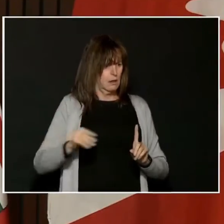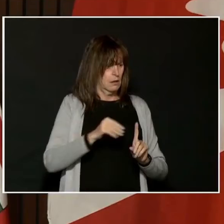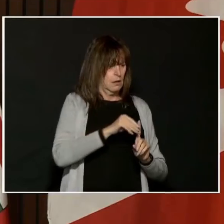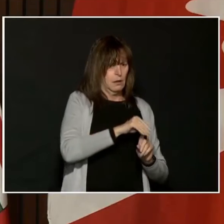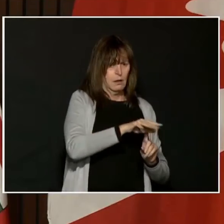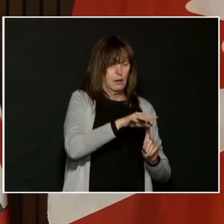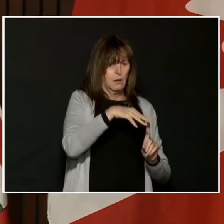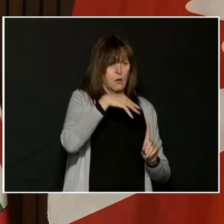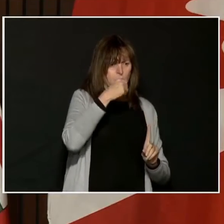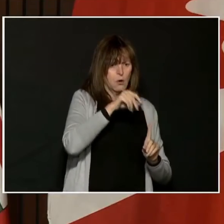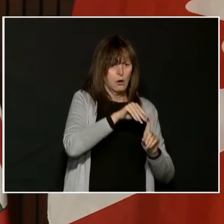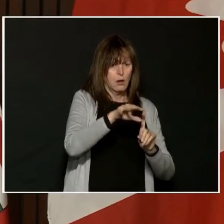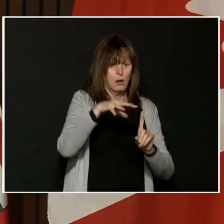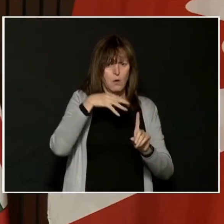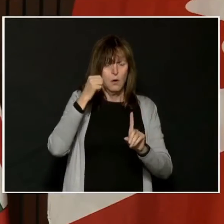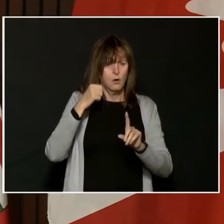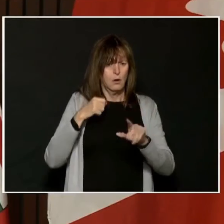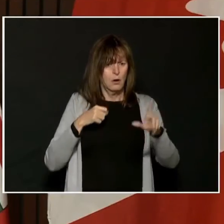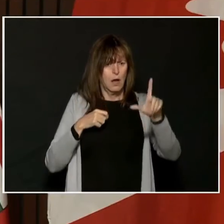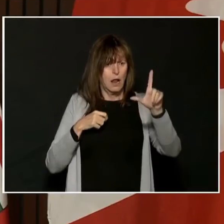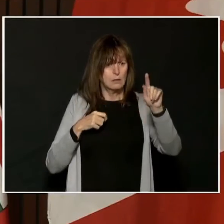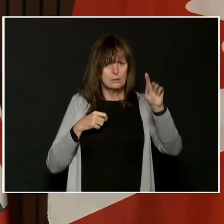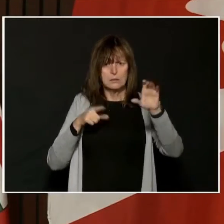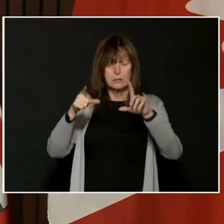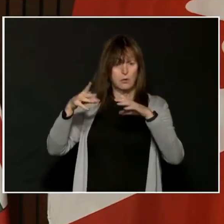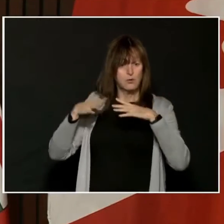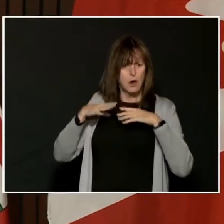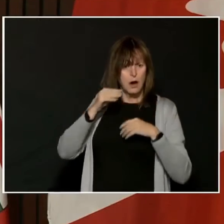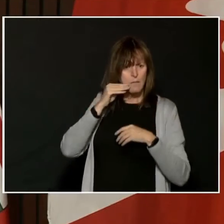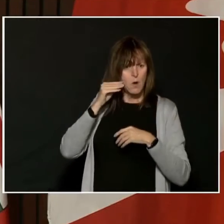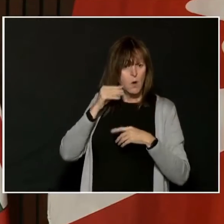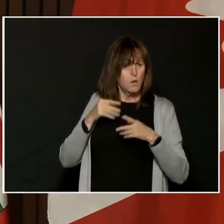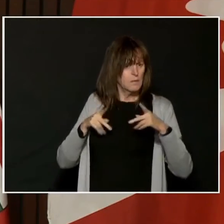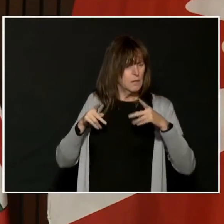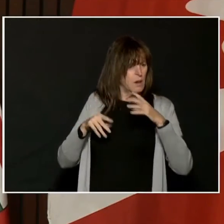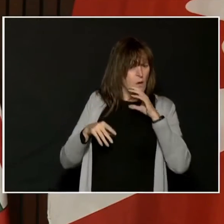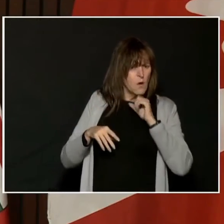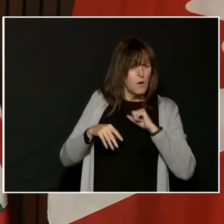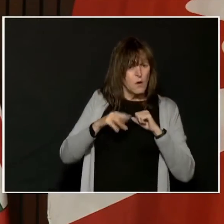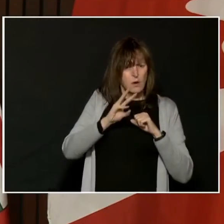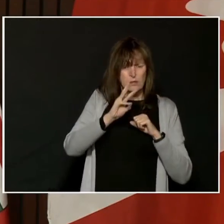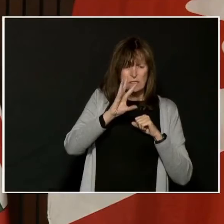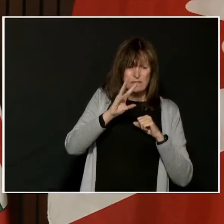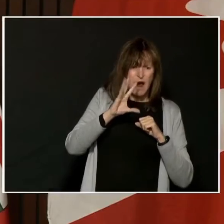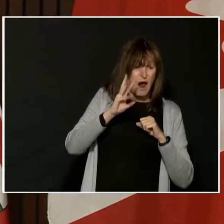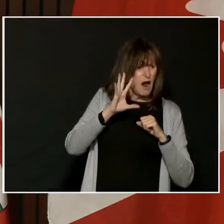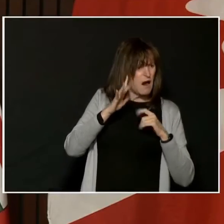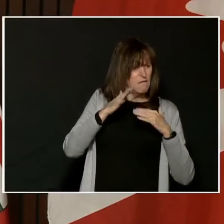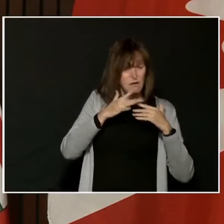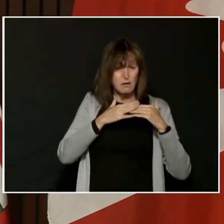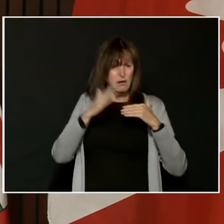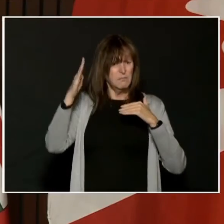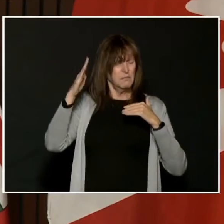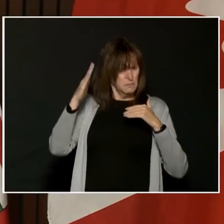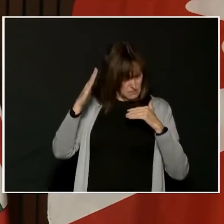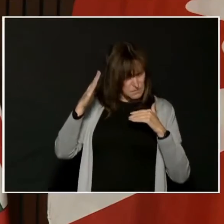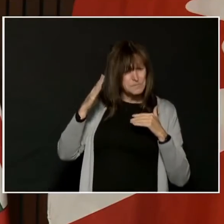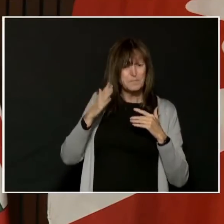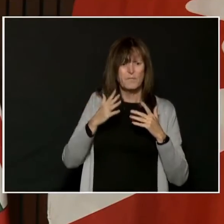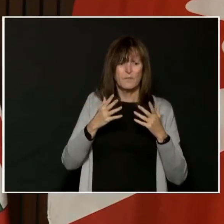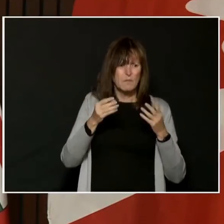on. And we know that people, particularly over the age of 60 or 65, are at higher risk of serious illness